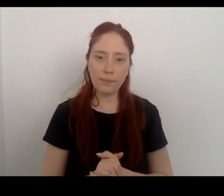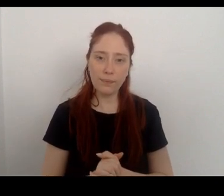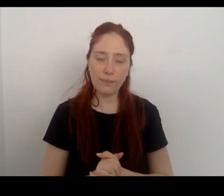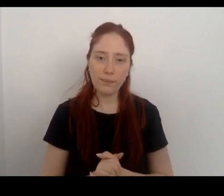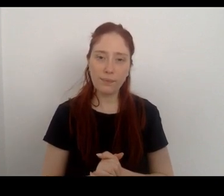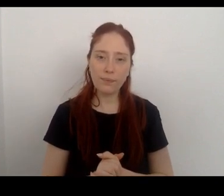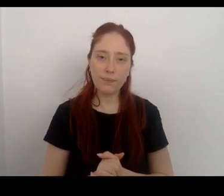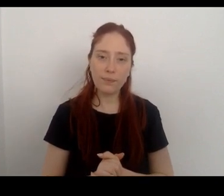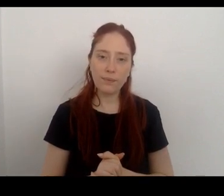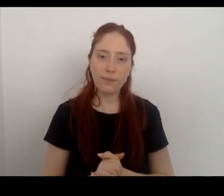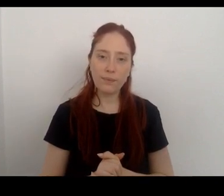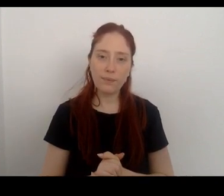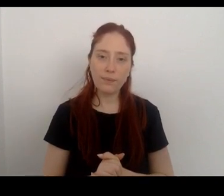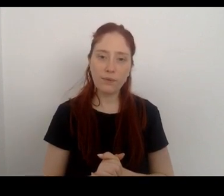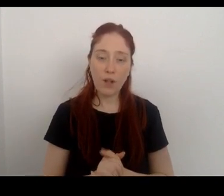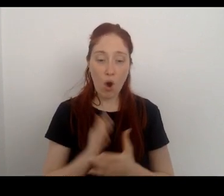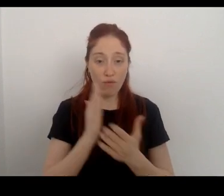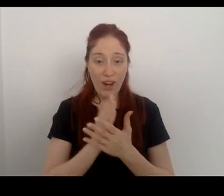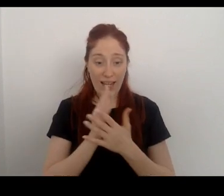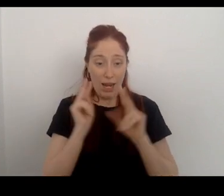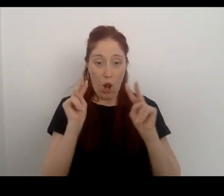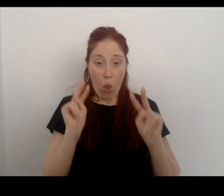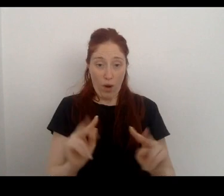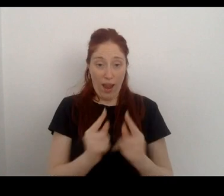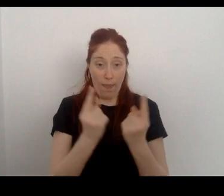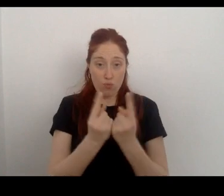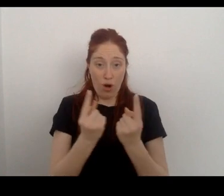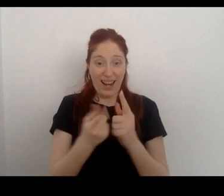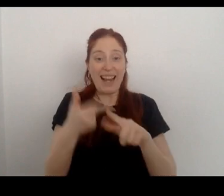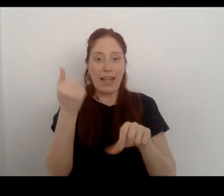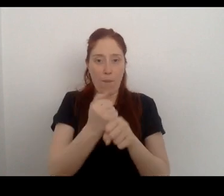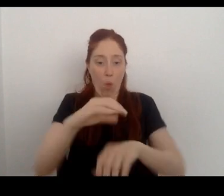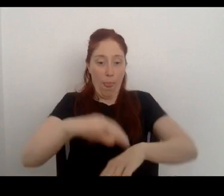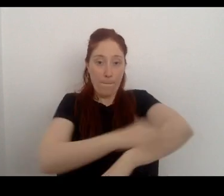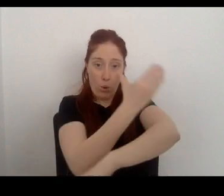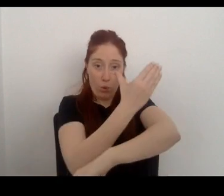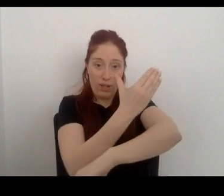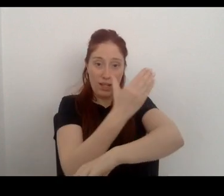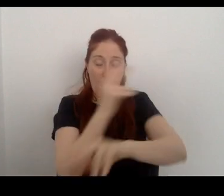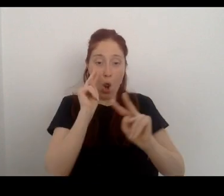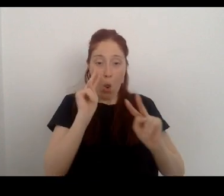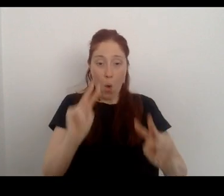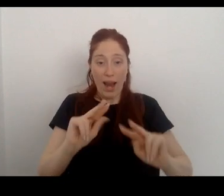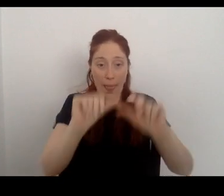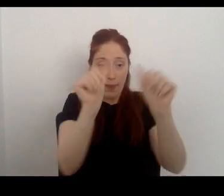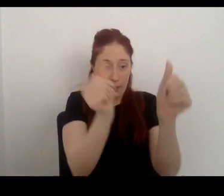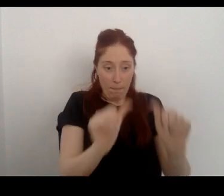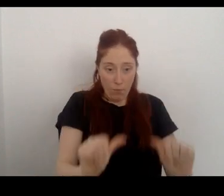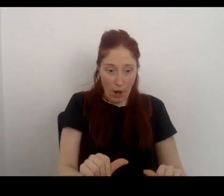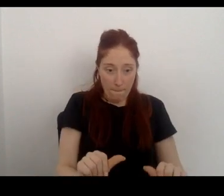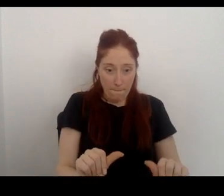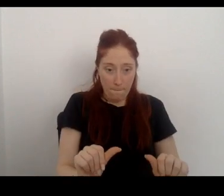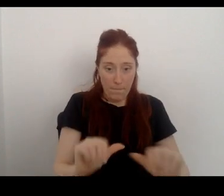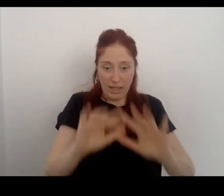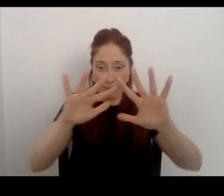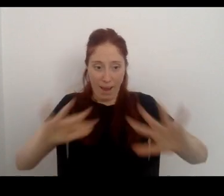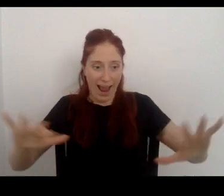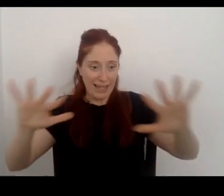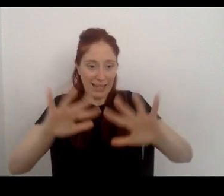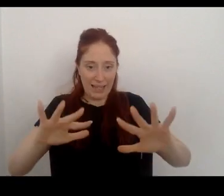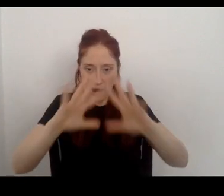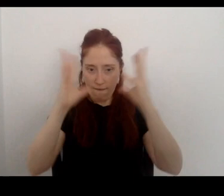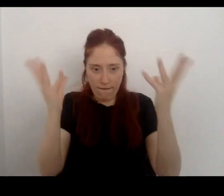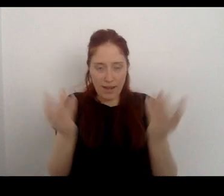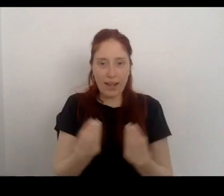spatial integrity of the arrangement that we're looking at, in this case, a pair of boots. And if I can take life drawing or figure drawing as